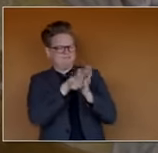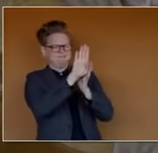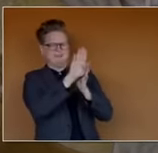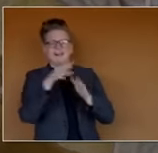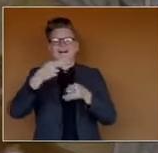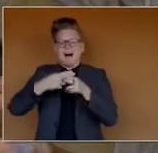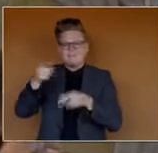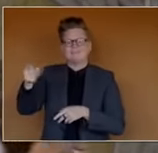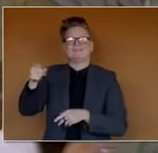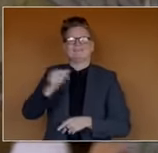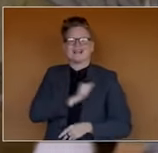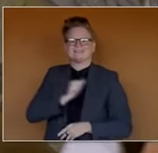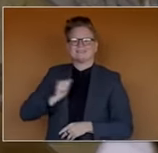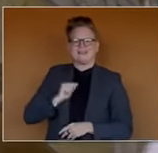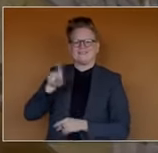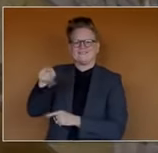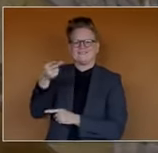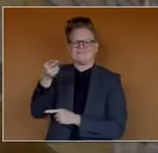Assemblymember.